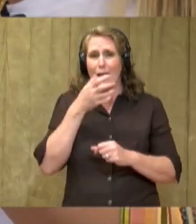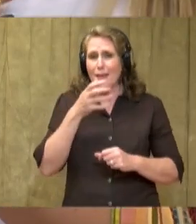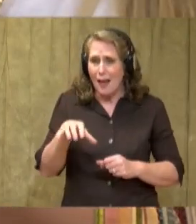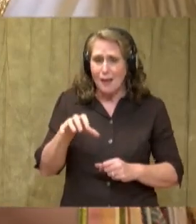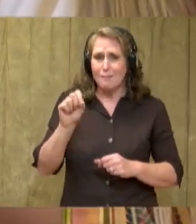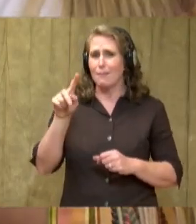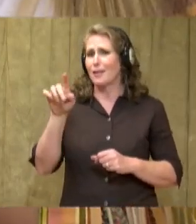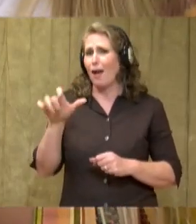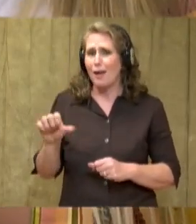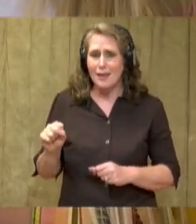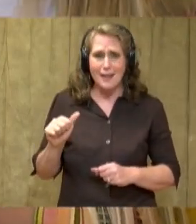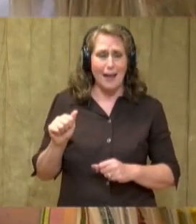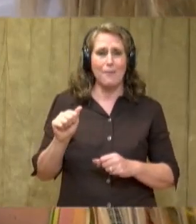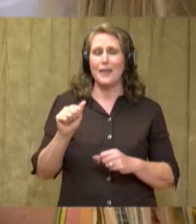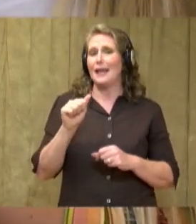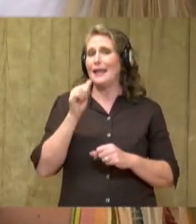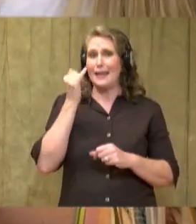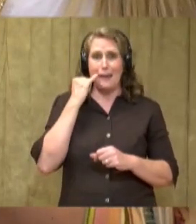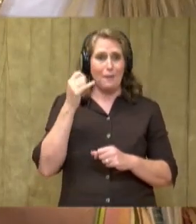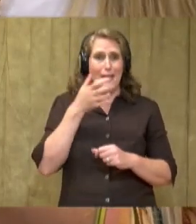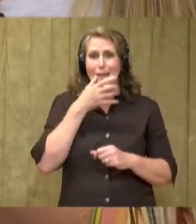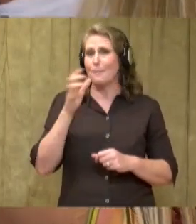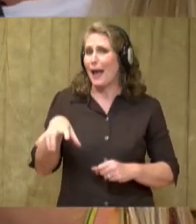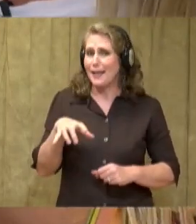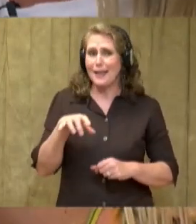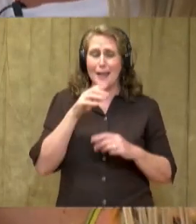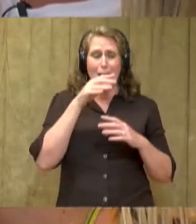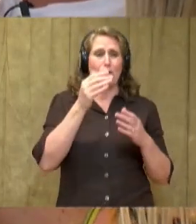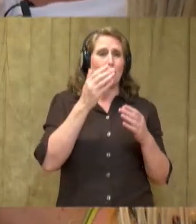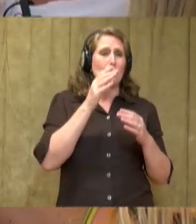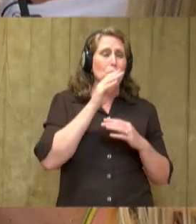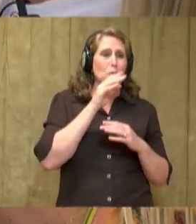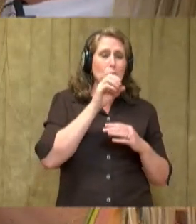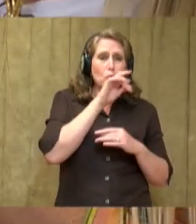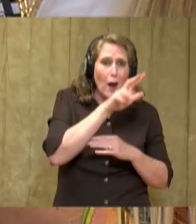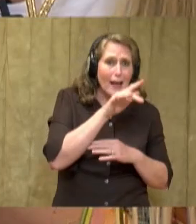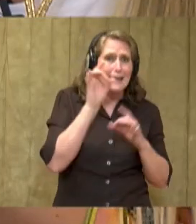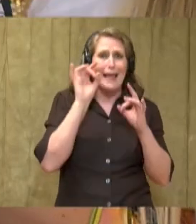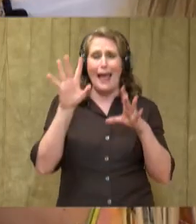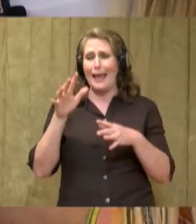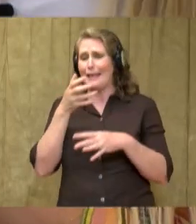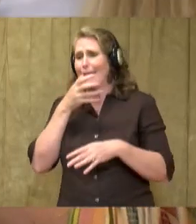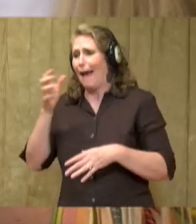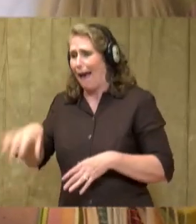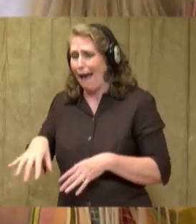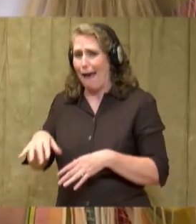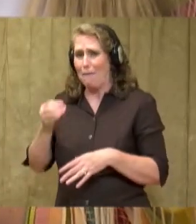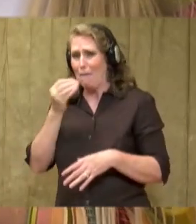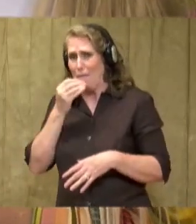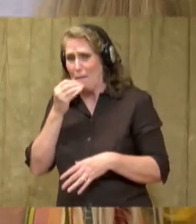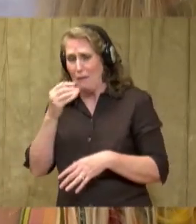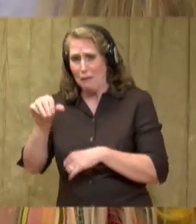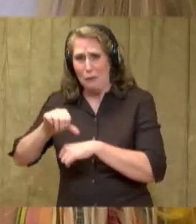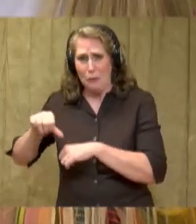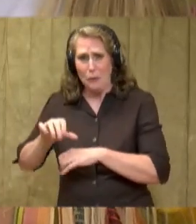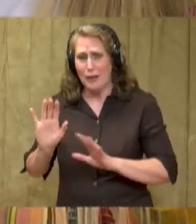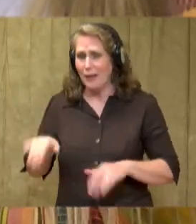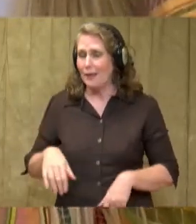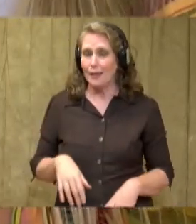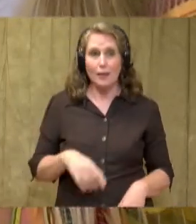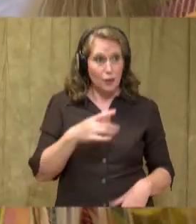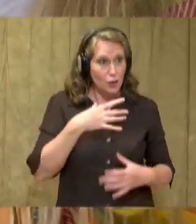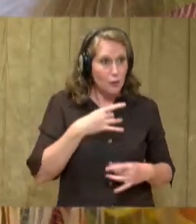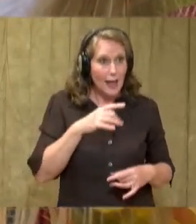at all, dragons can't stand it. Ugh. Do you like spicy things? I